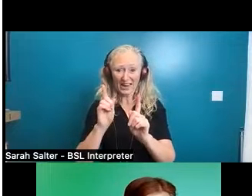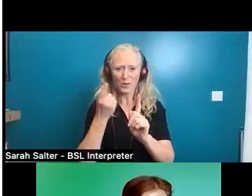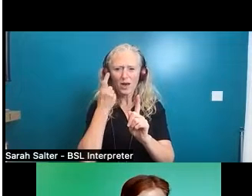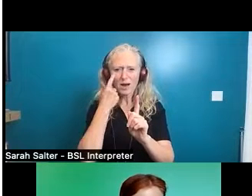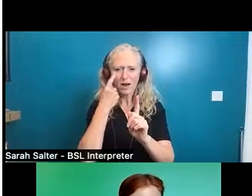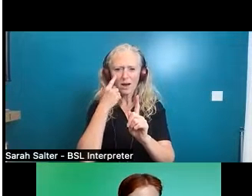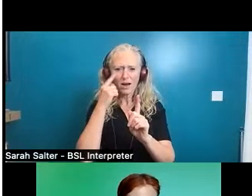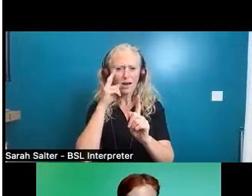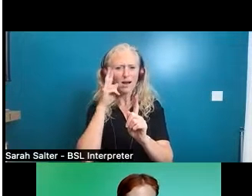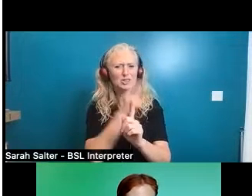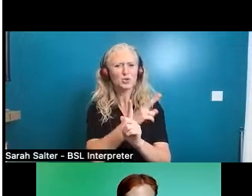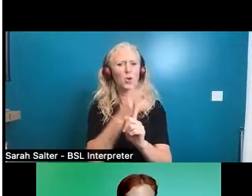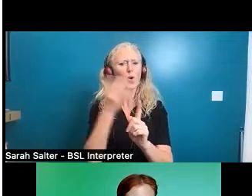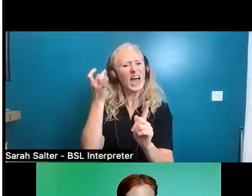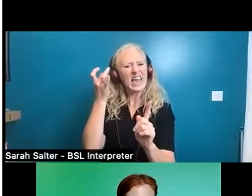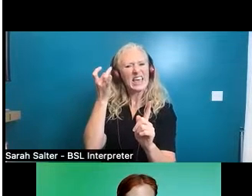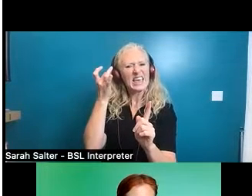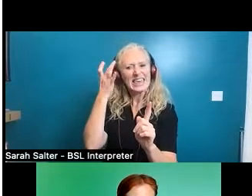to give an Usher